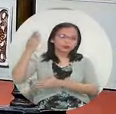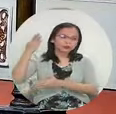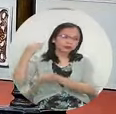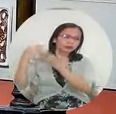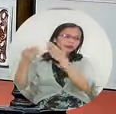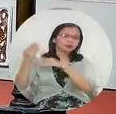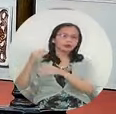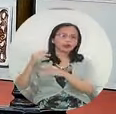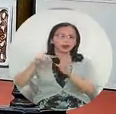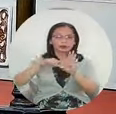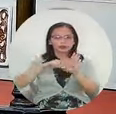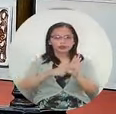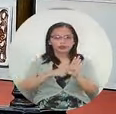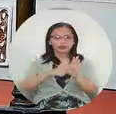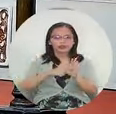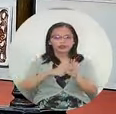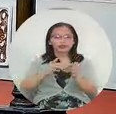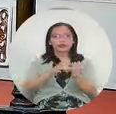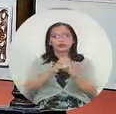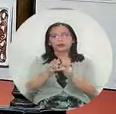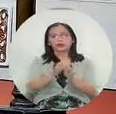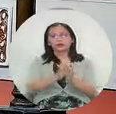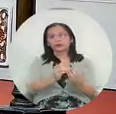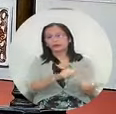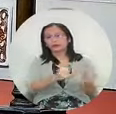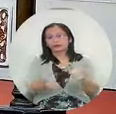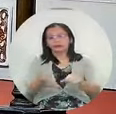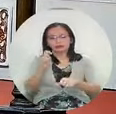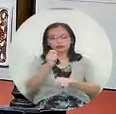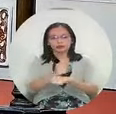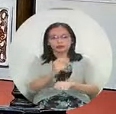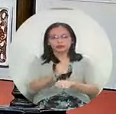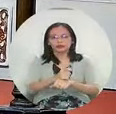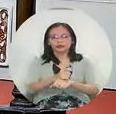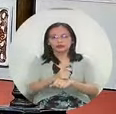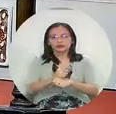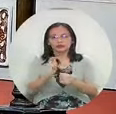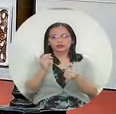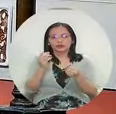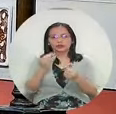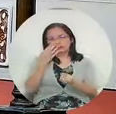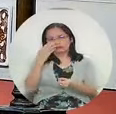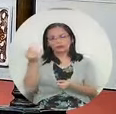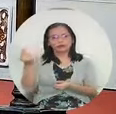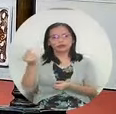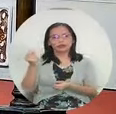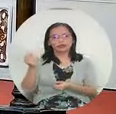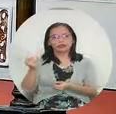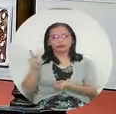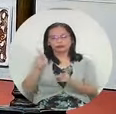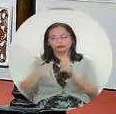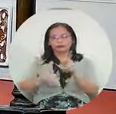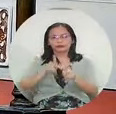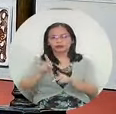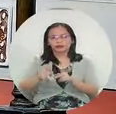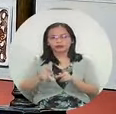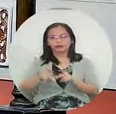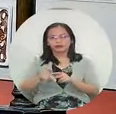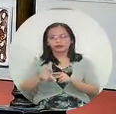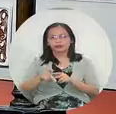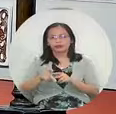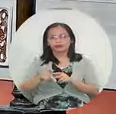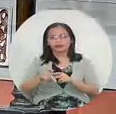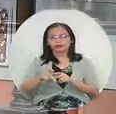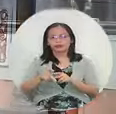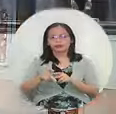attendance, including the owner of the apartment that he rented. June 1934,